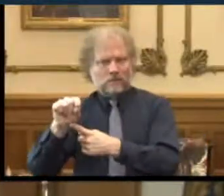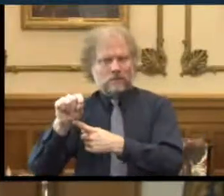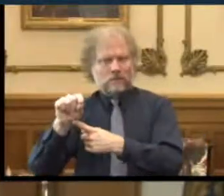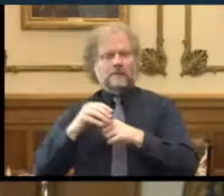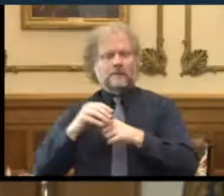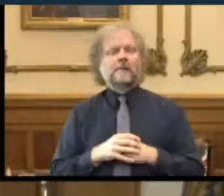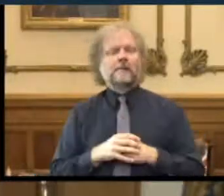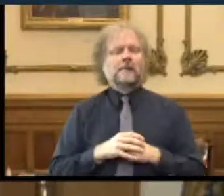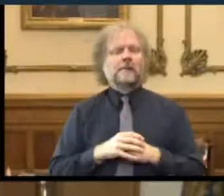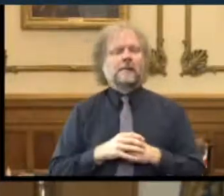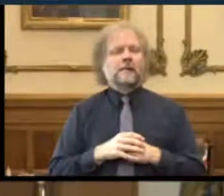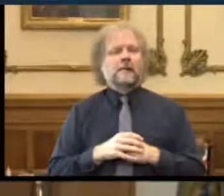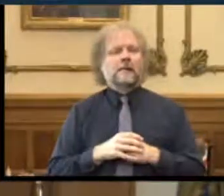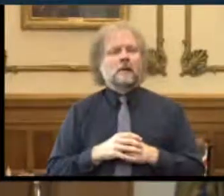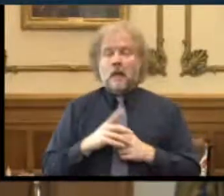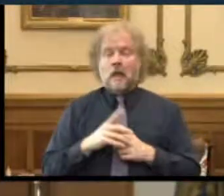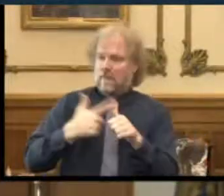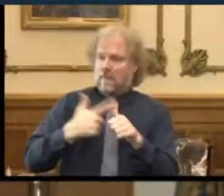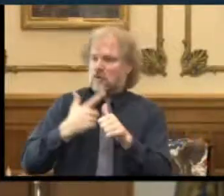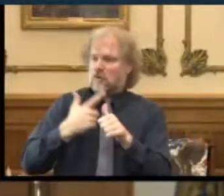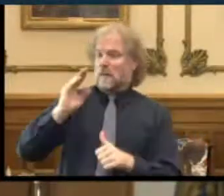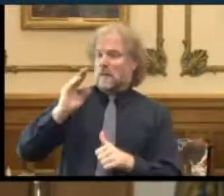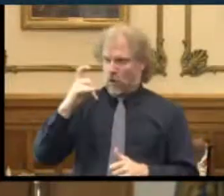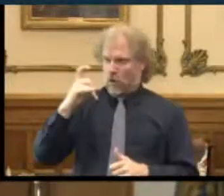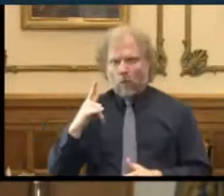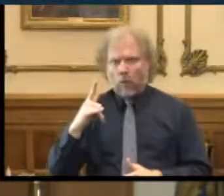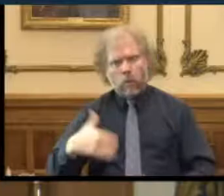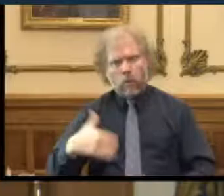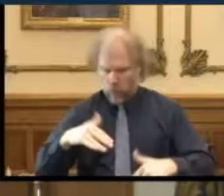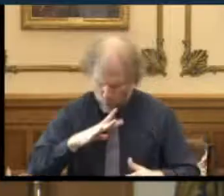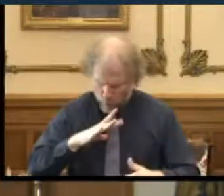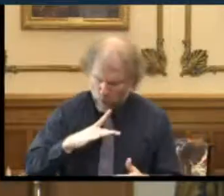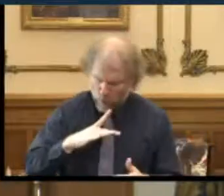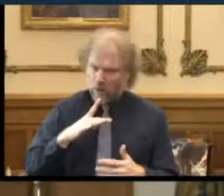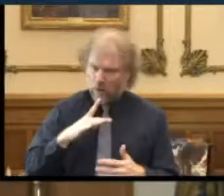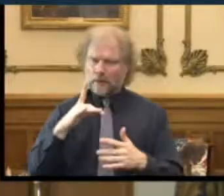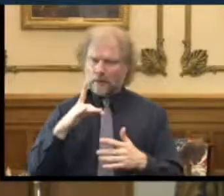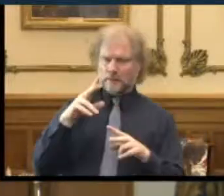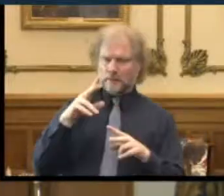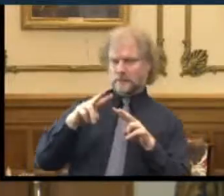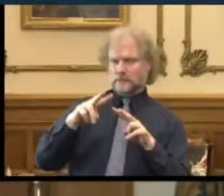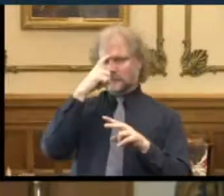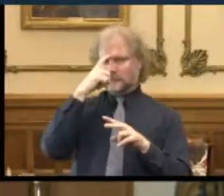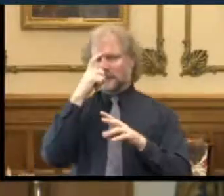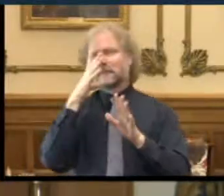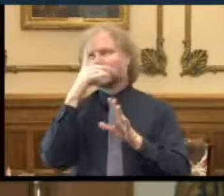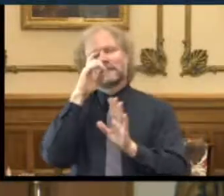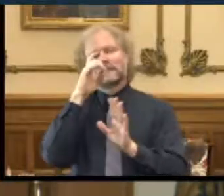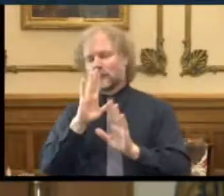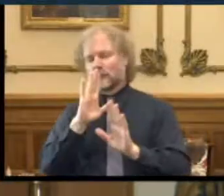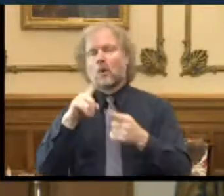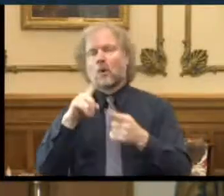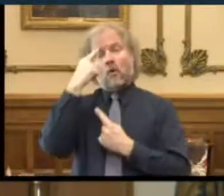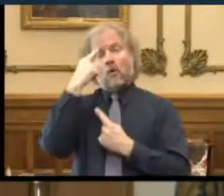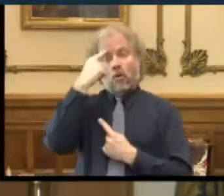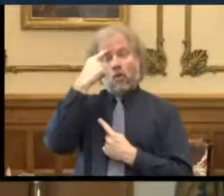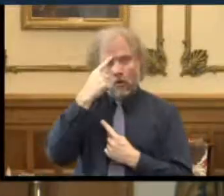think that sounded good back in March when there was a lot of I shouldn't say speculation, when the thought